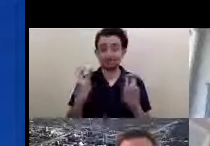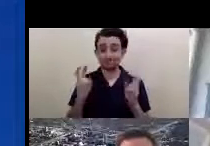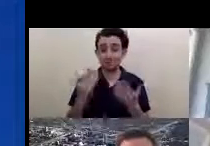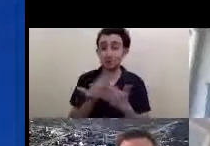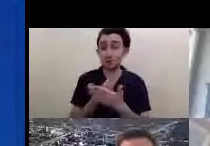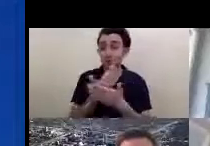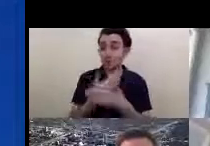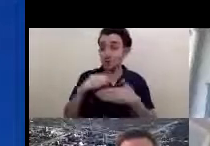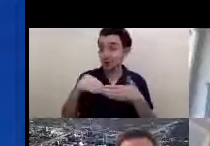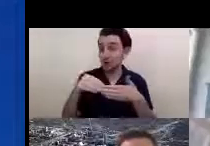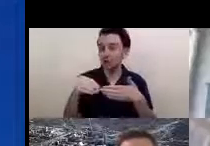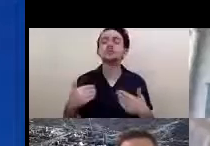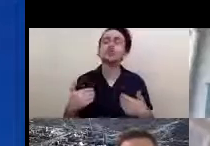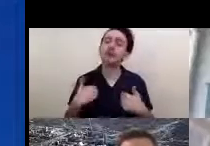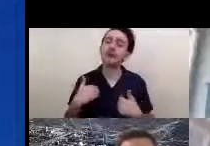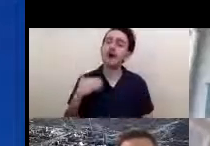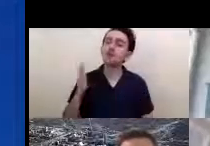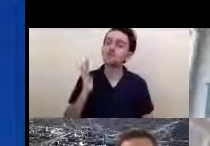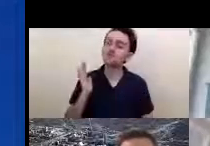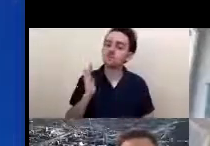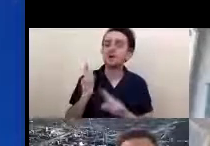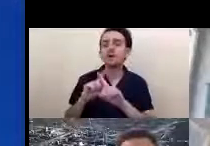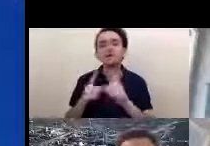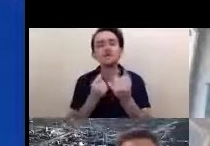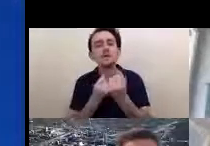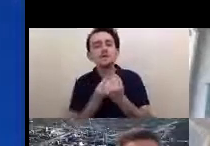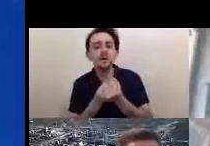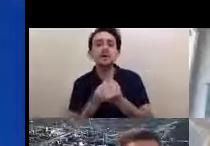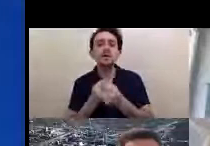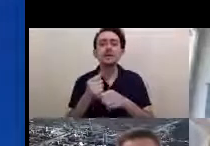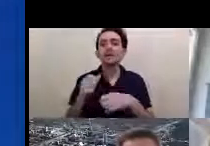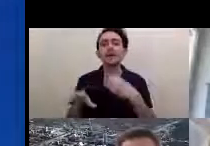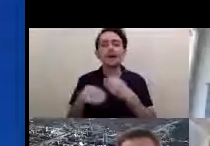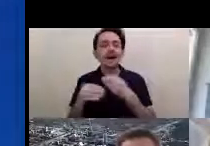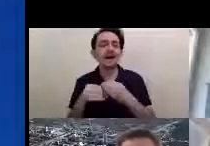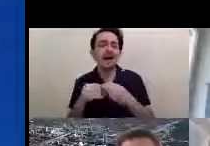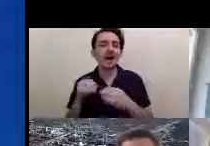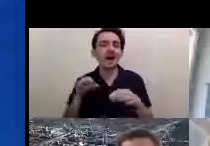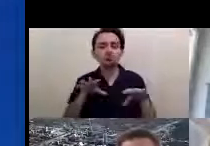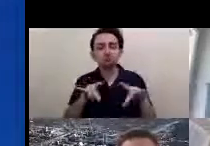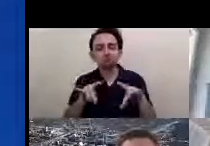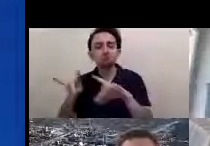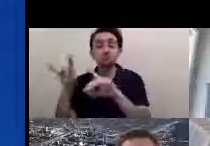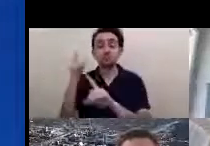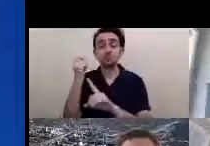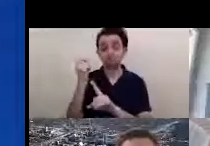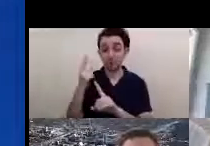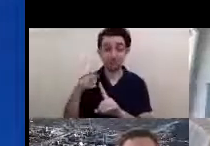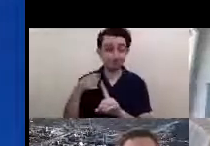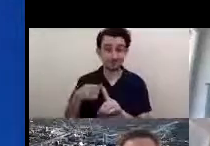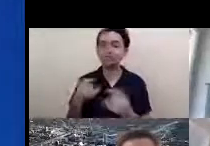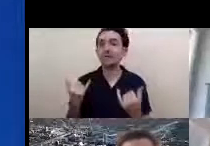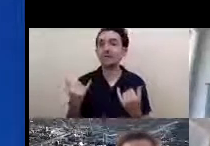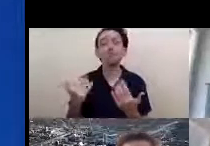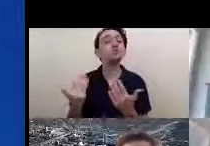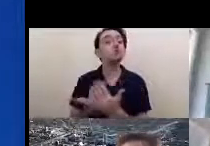for the arts that was kind of had a fits and starts with funding, but these are new dollars, a commitment from the mayor to provide dollars year after